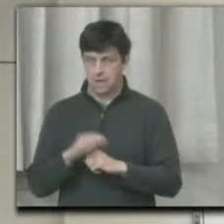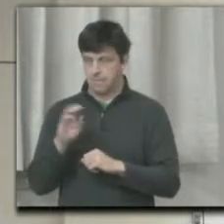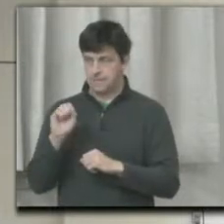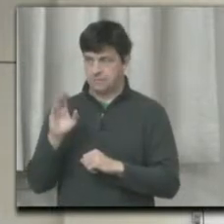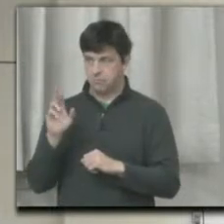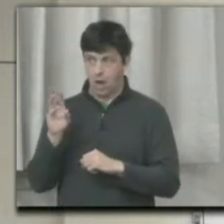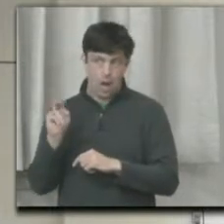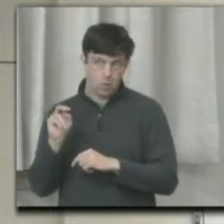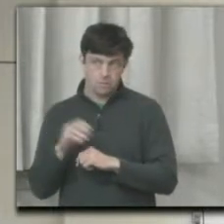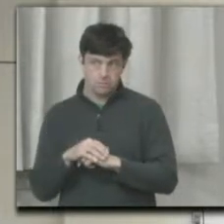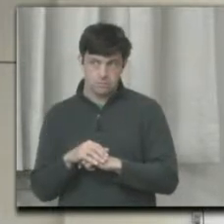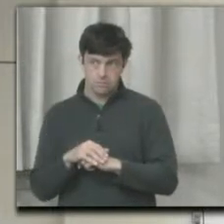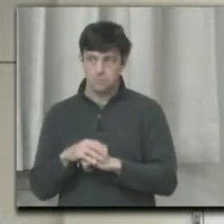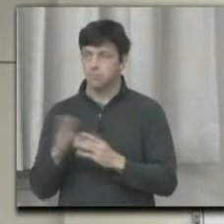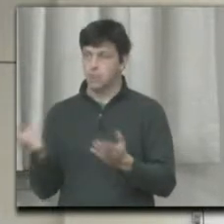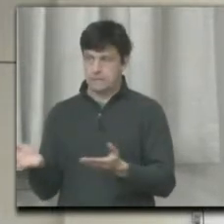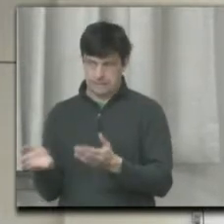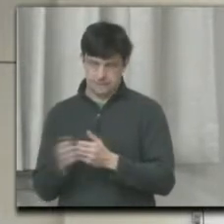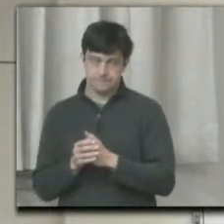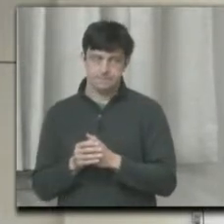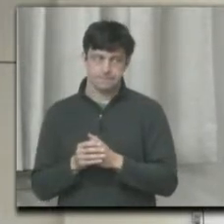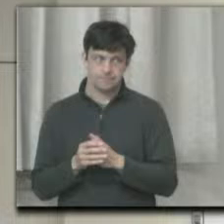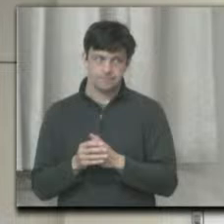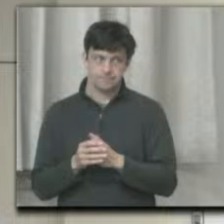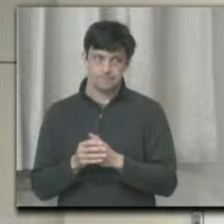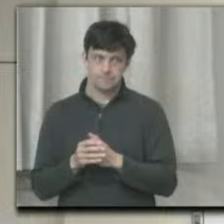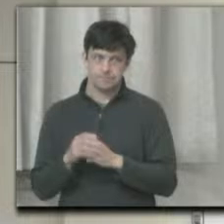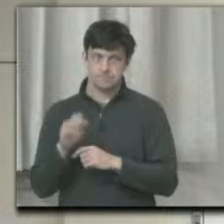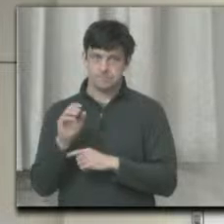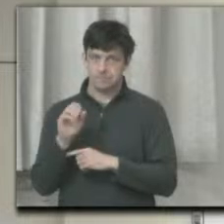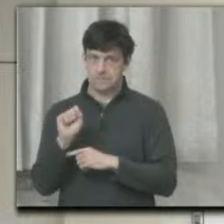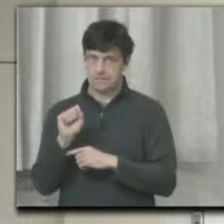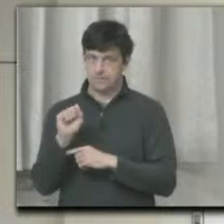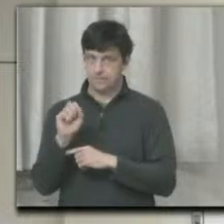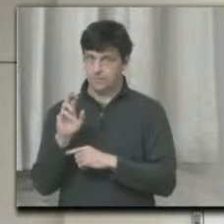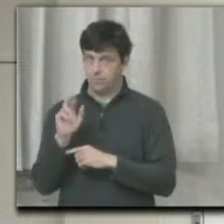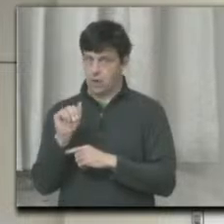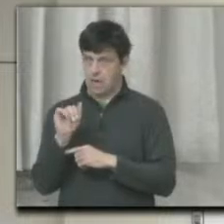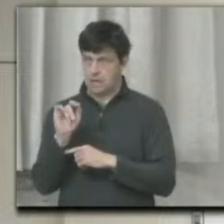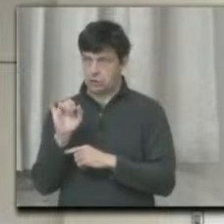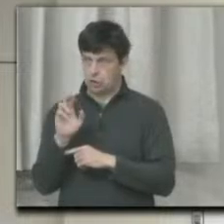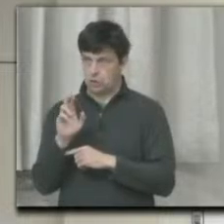Brown? Present. Mrs. Frazier?